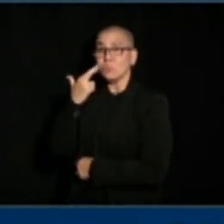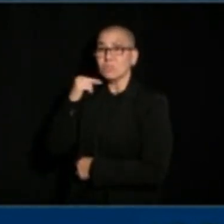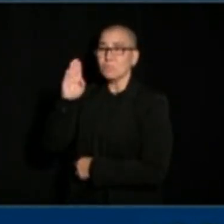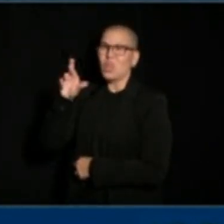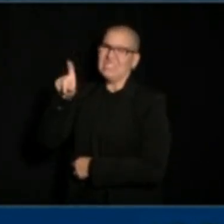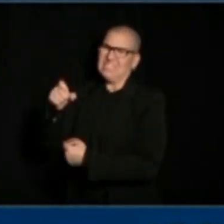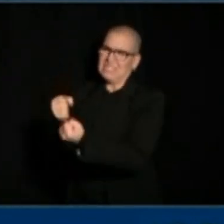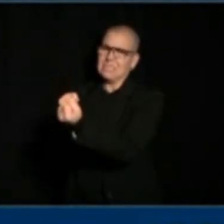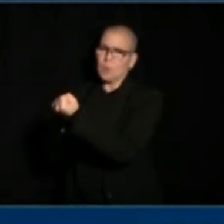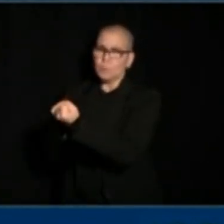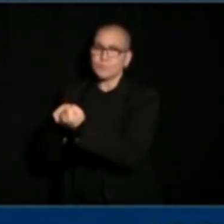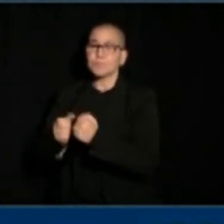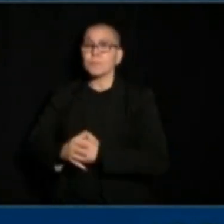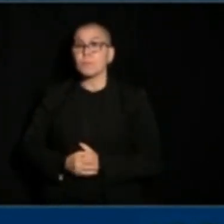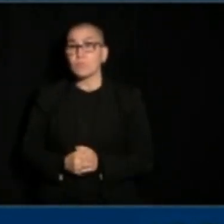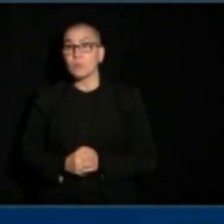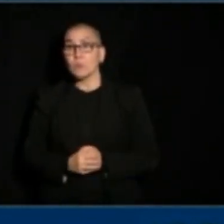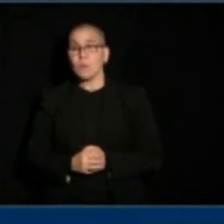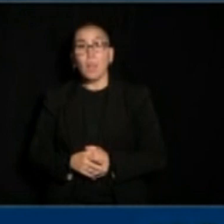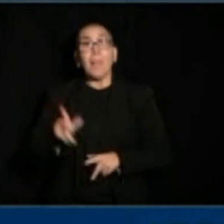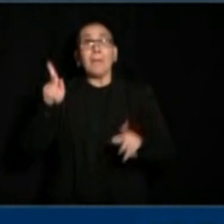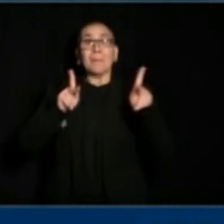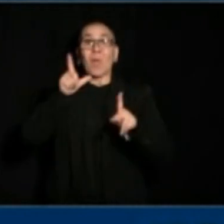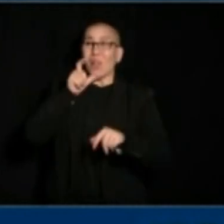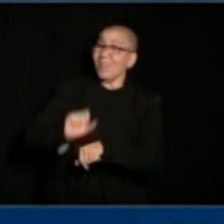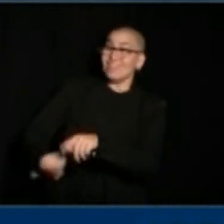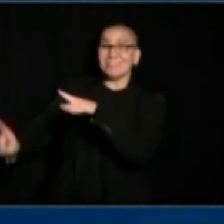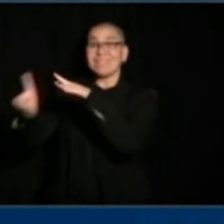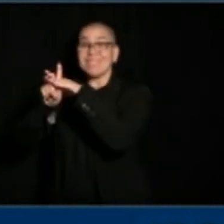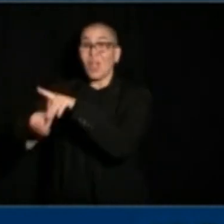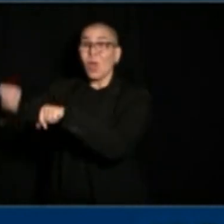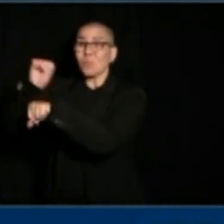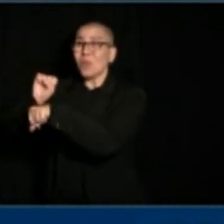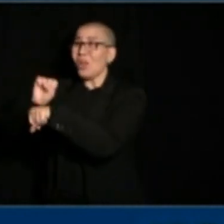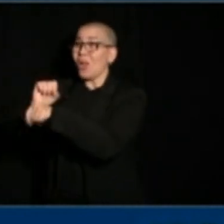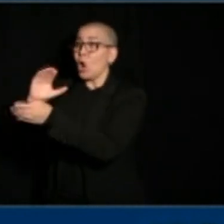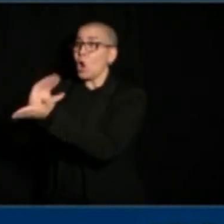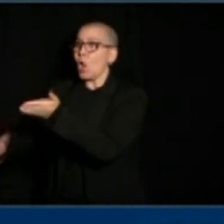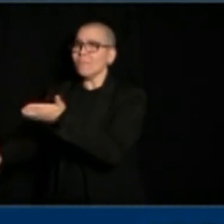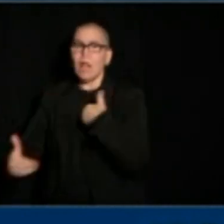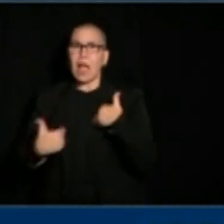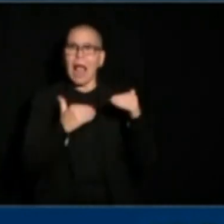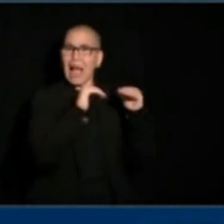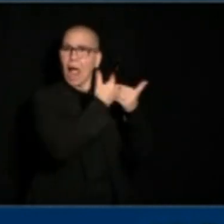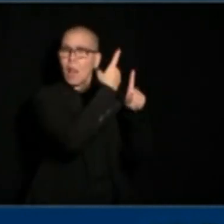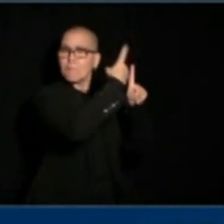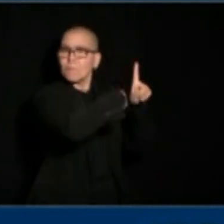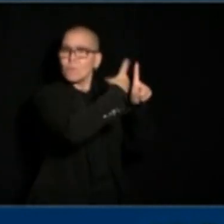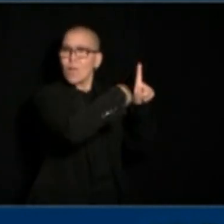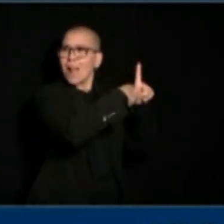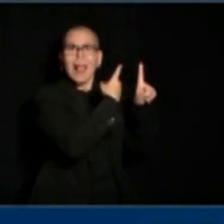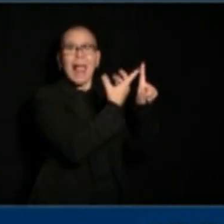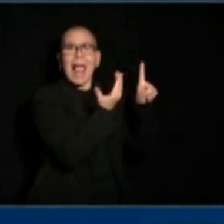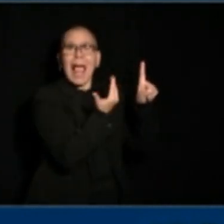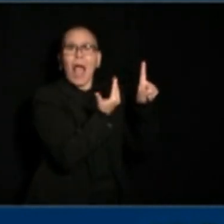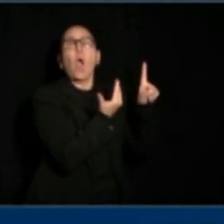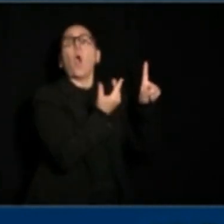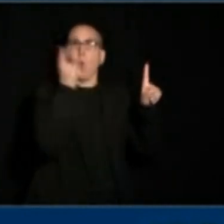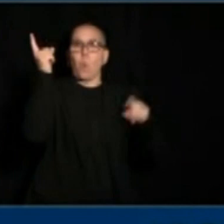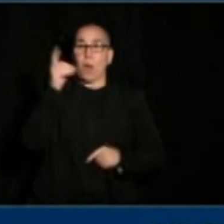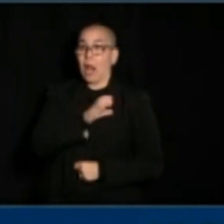about paying your rent and moratoriums on this, we need the United States Congress and the current administration and the